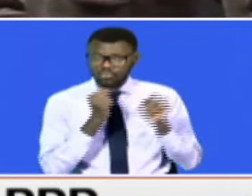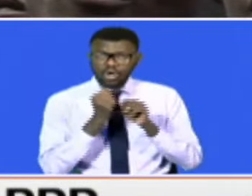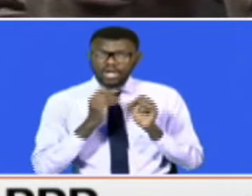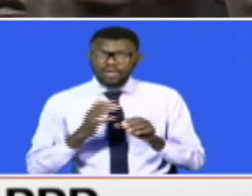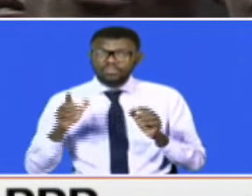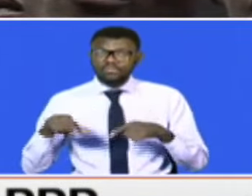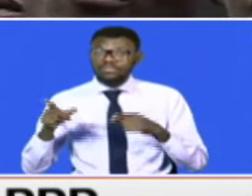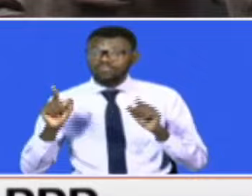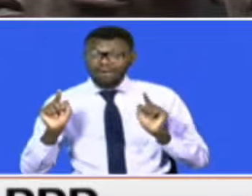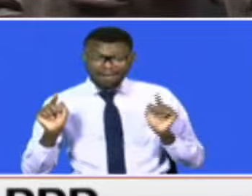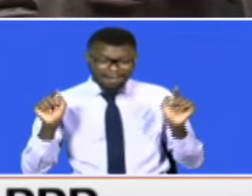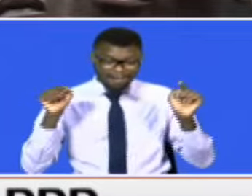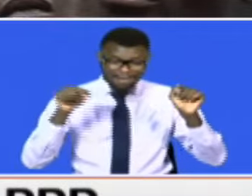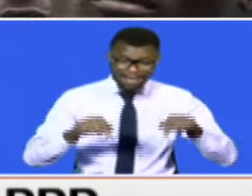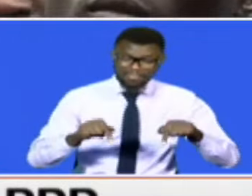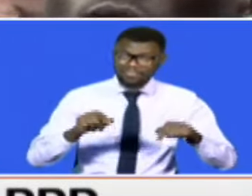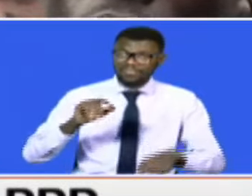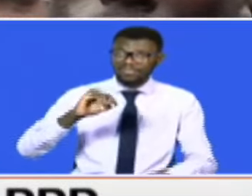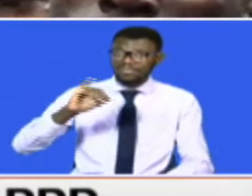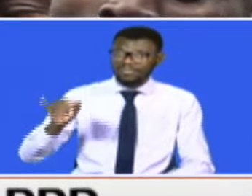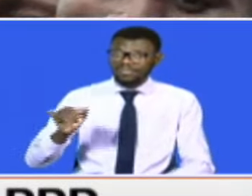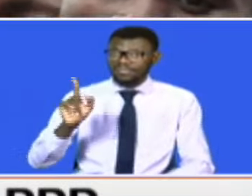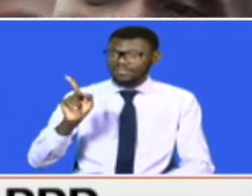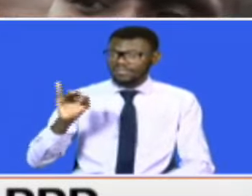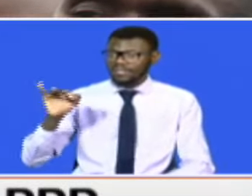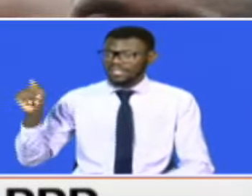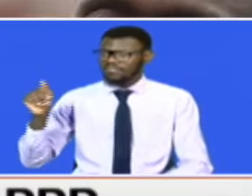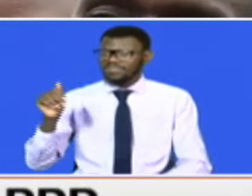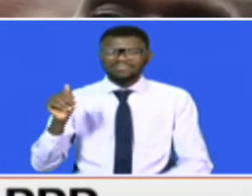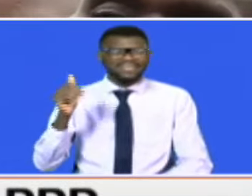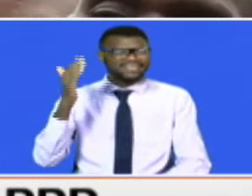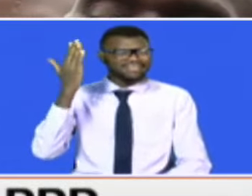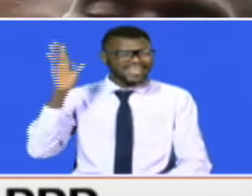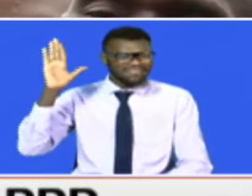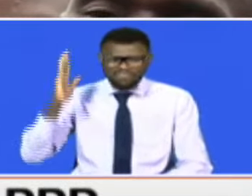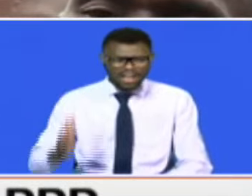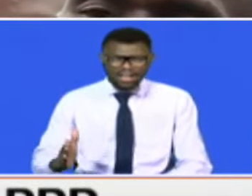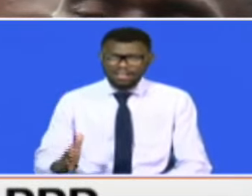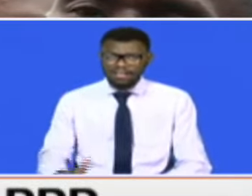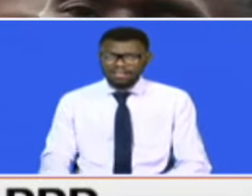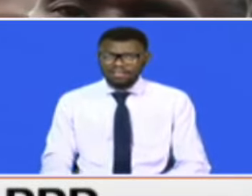foot on JKIA. Never. Never. Never. Never. Never. Never.